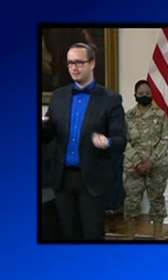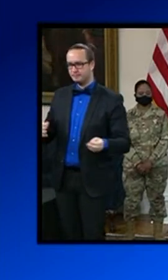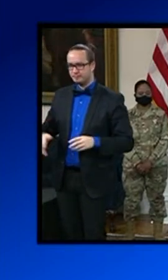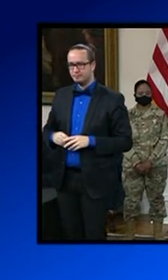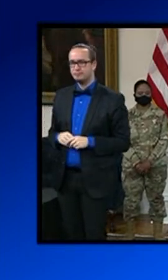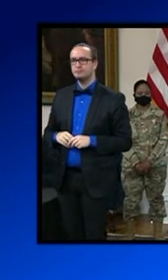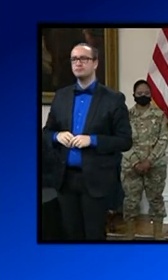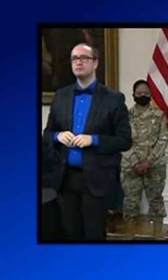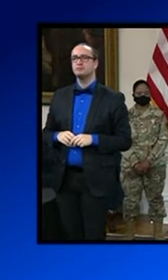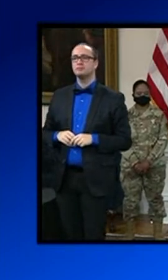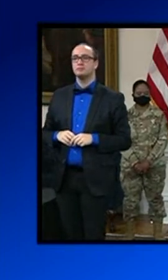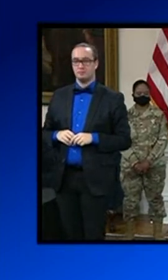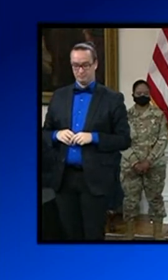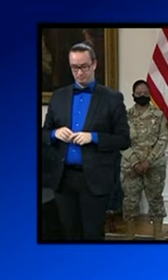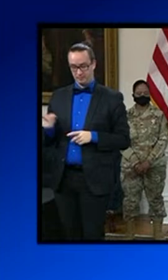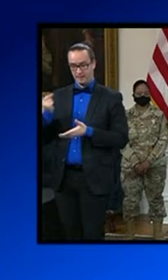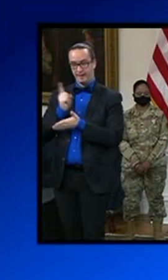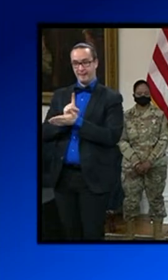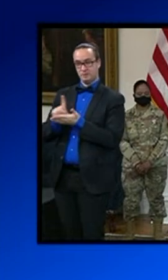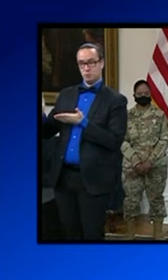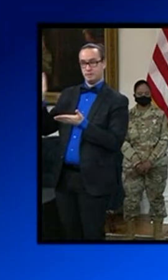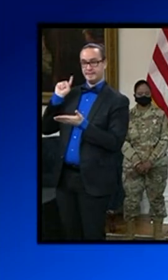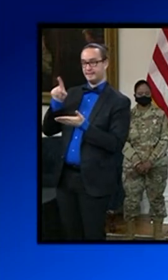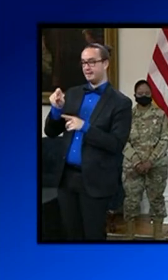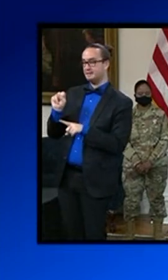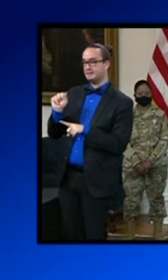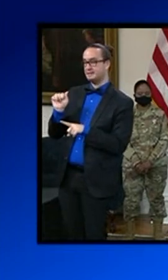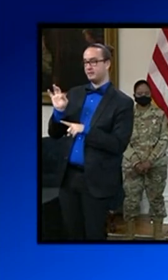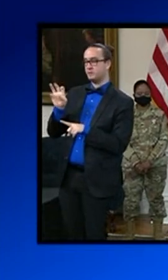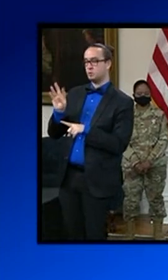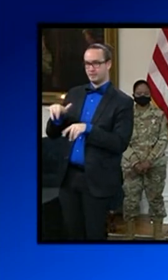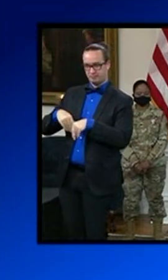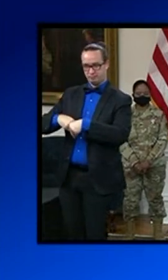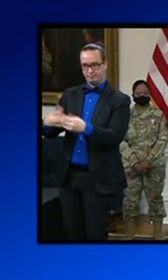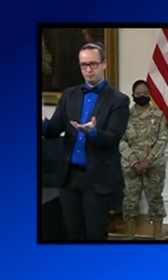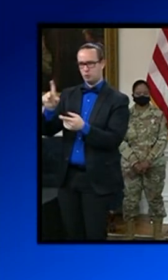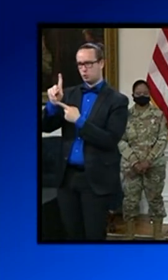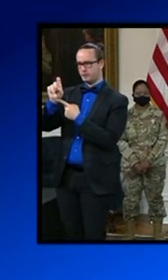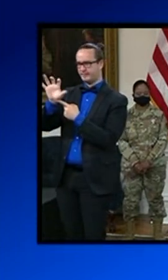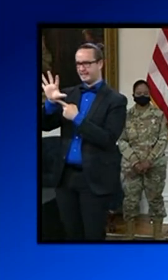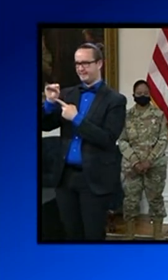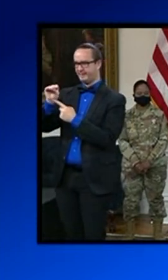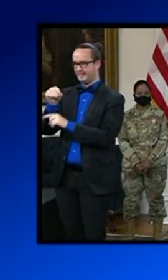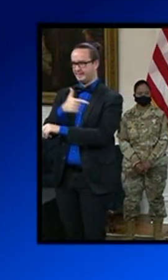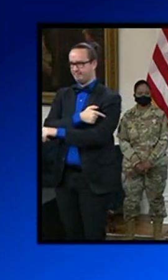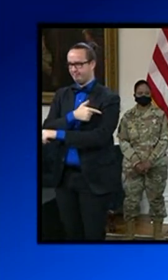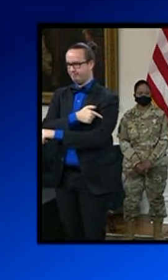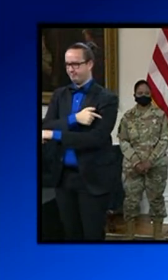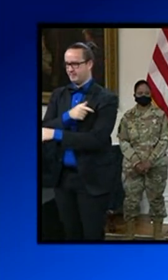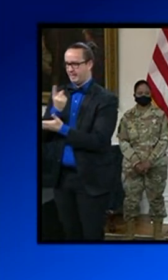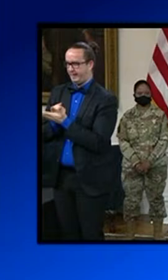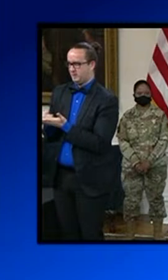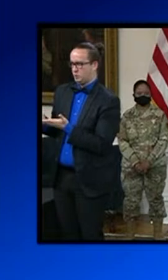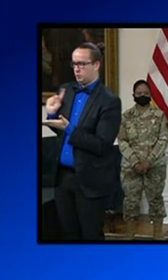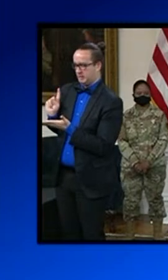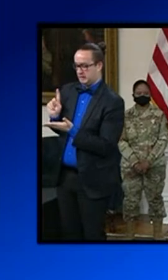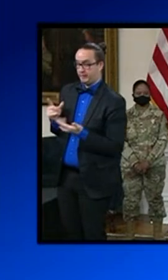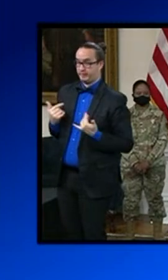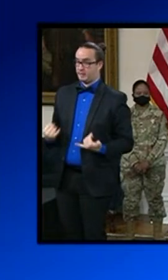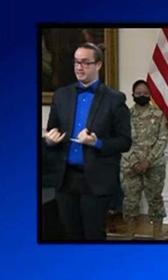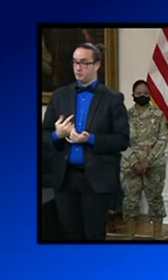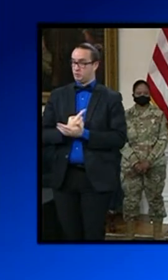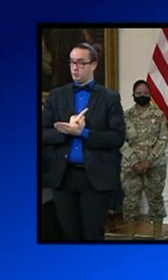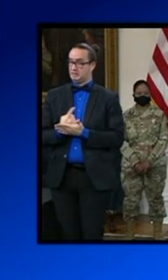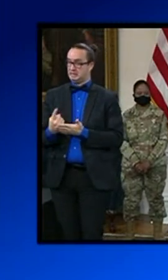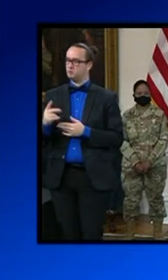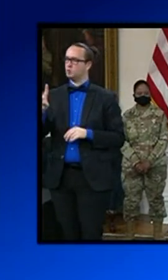people and are expecting to vaccinate 250 more this weekend of seniors from their